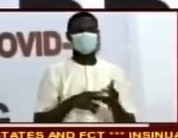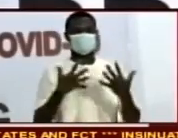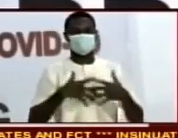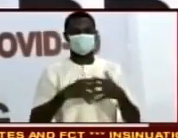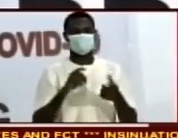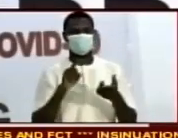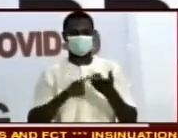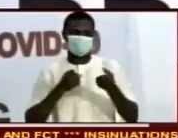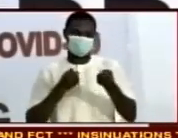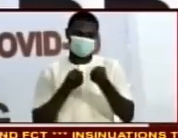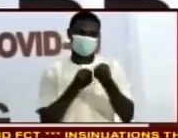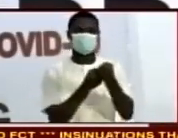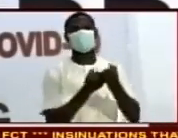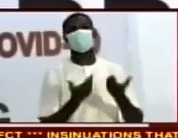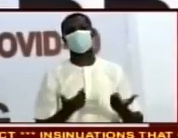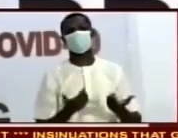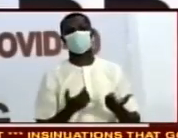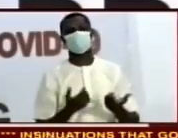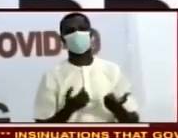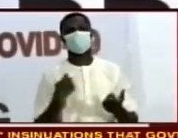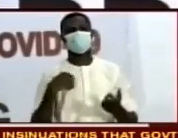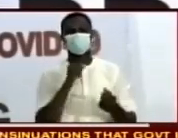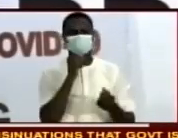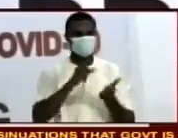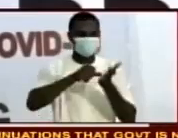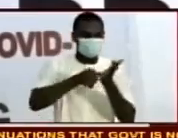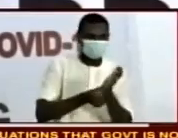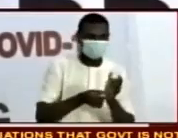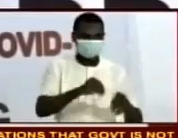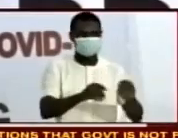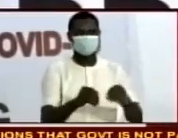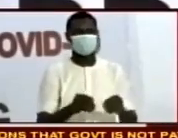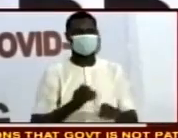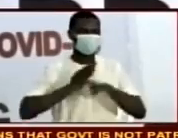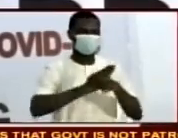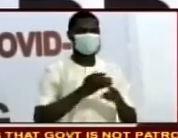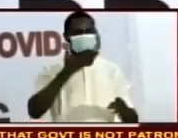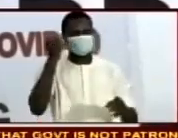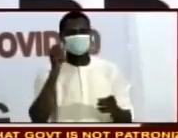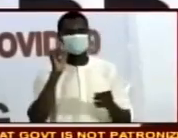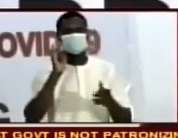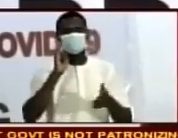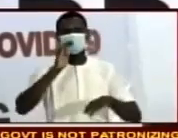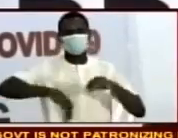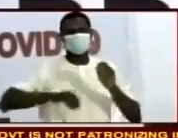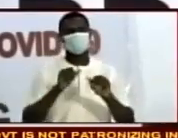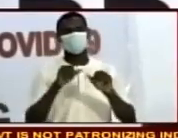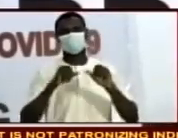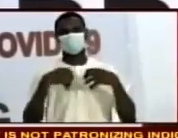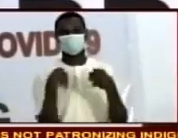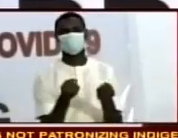keep on emphasizing on the prevention aspect. Prevention is better than cure, and it particularly applies to COVID